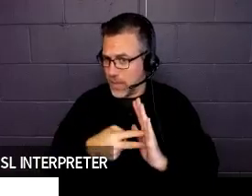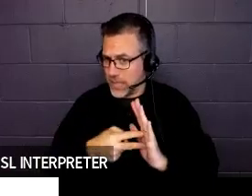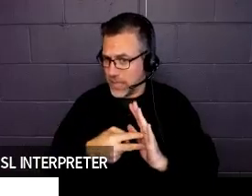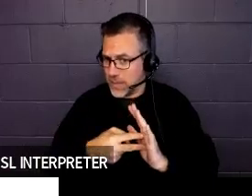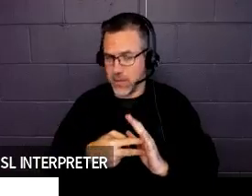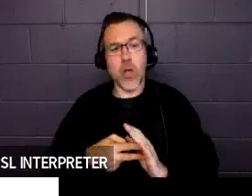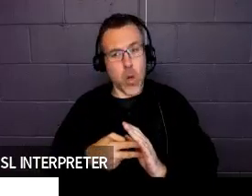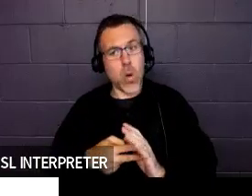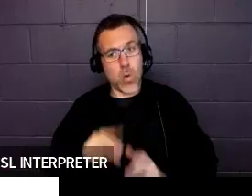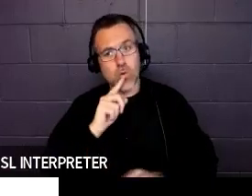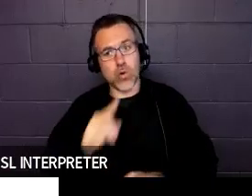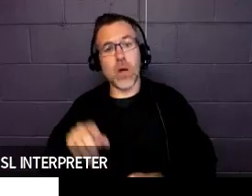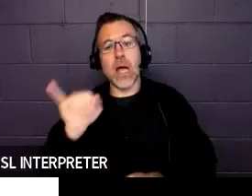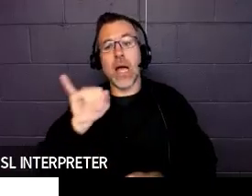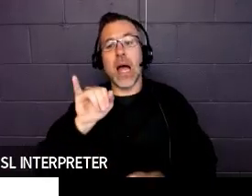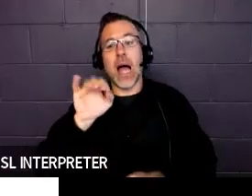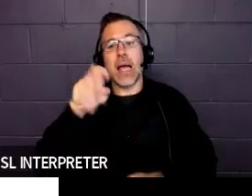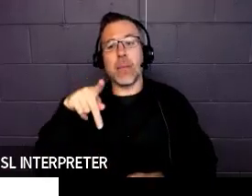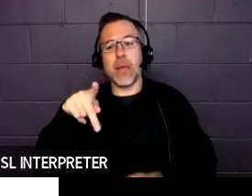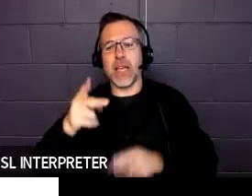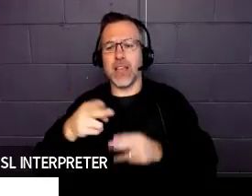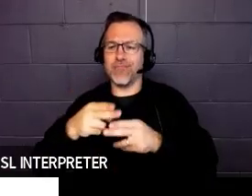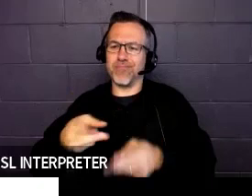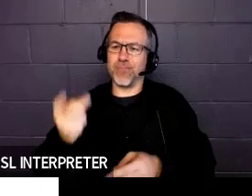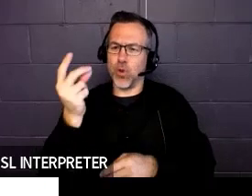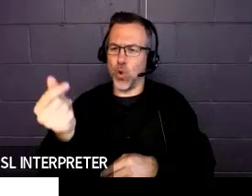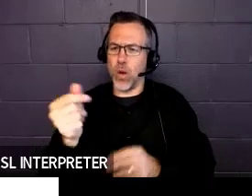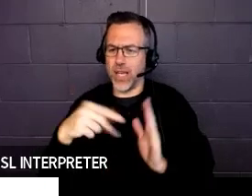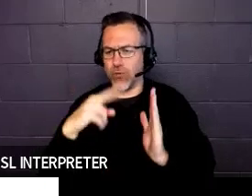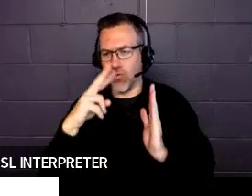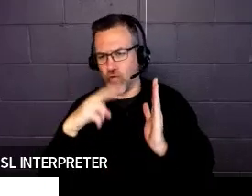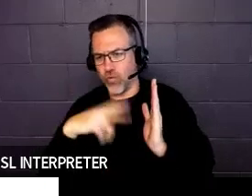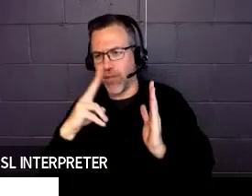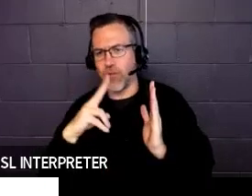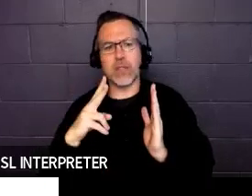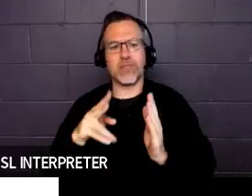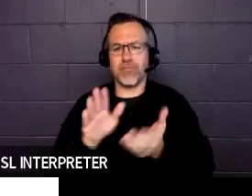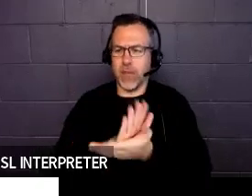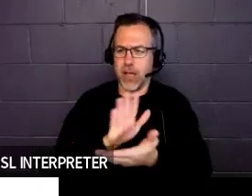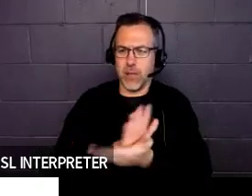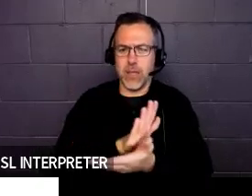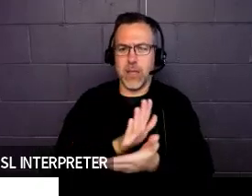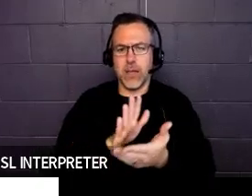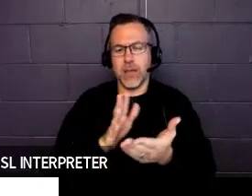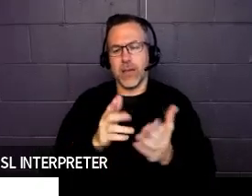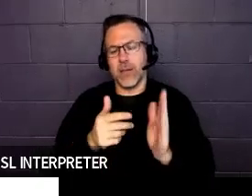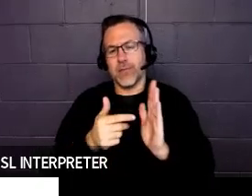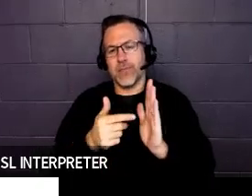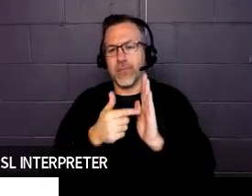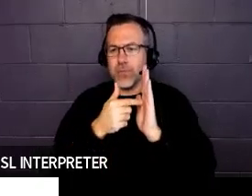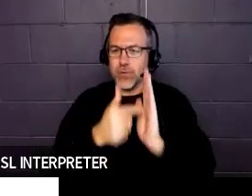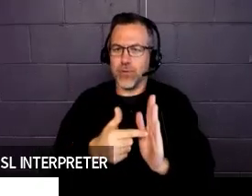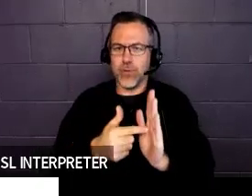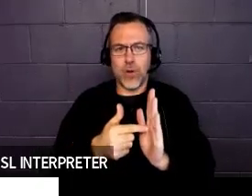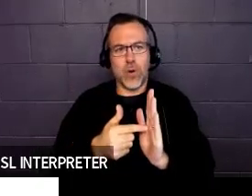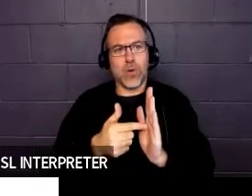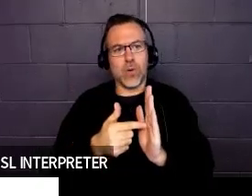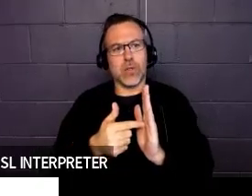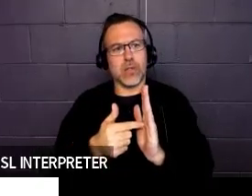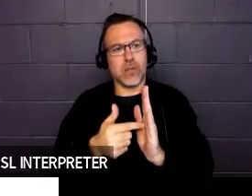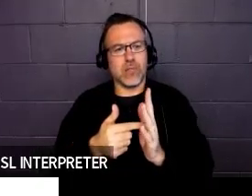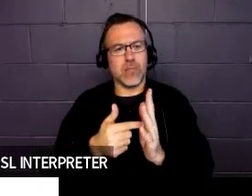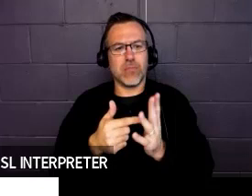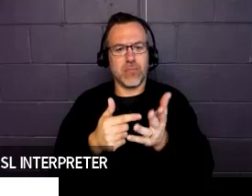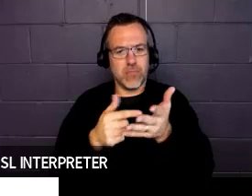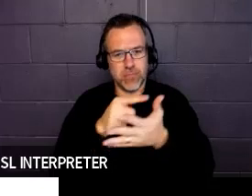So the IEP quick reference document is a great tool that outlines, but it has some findings